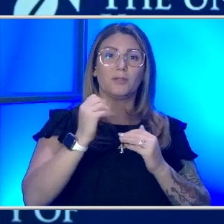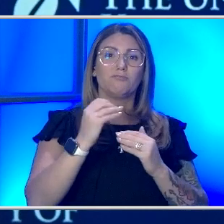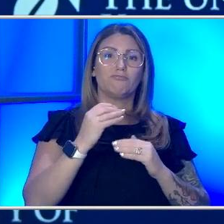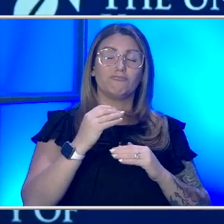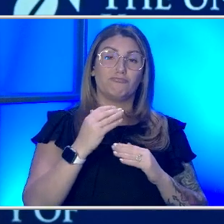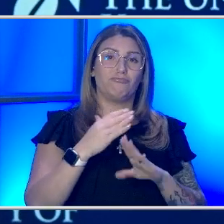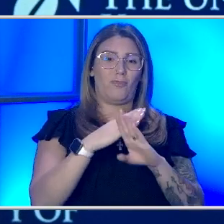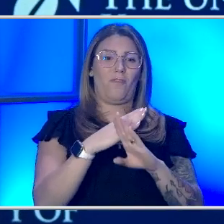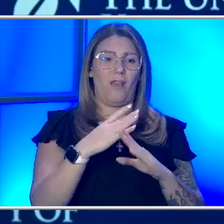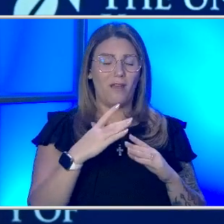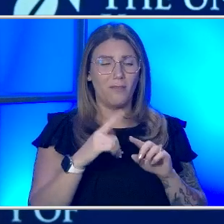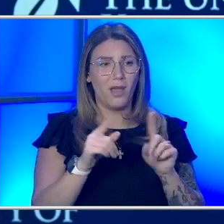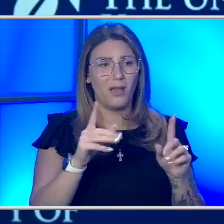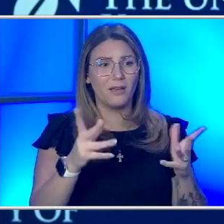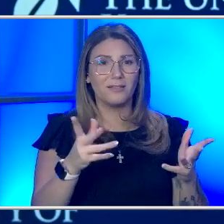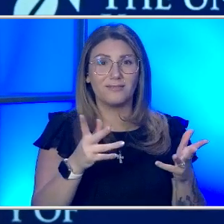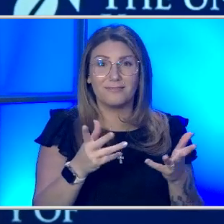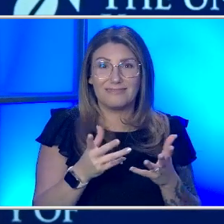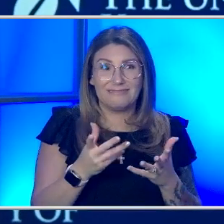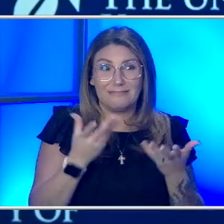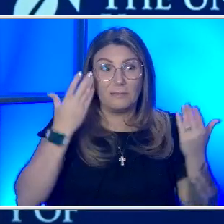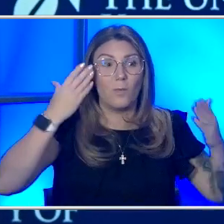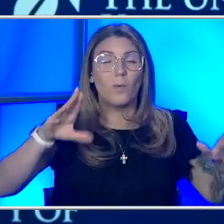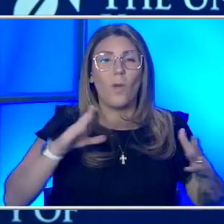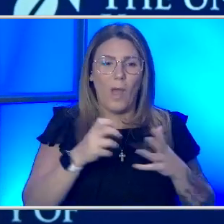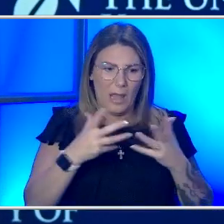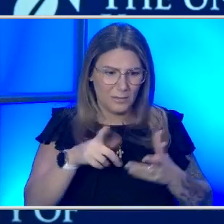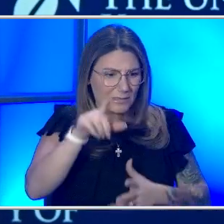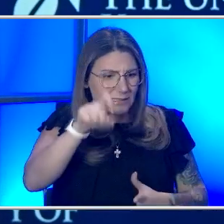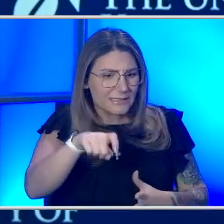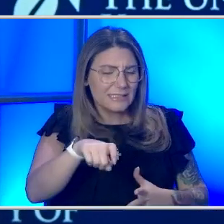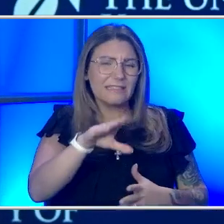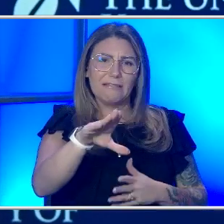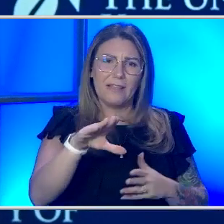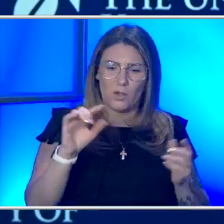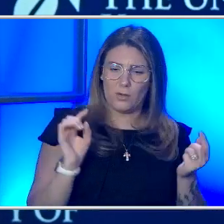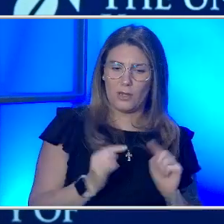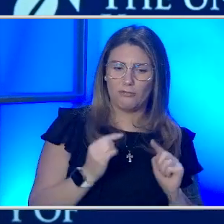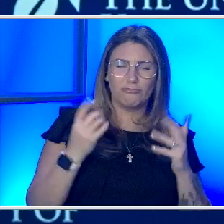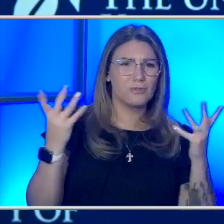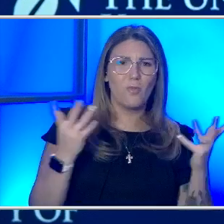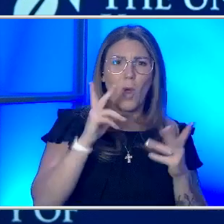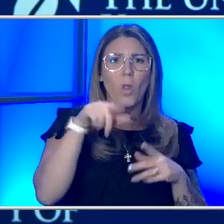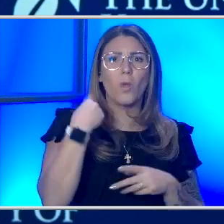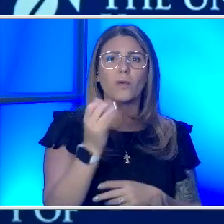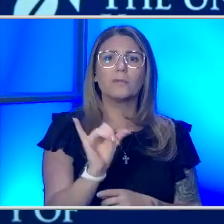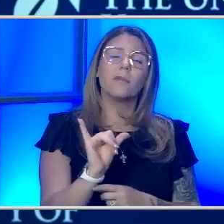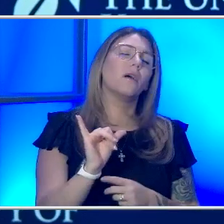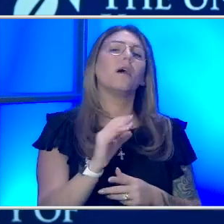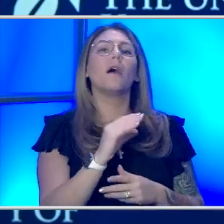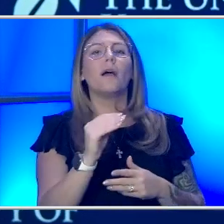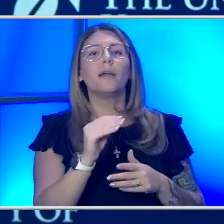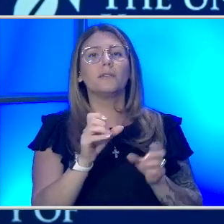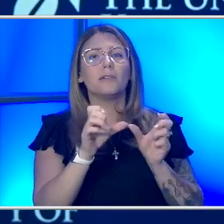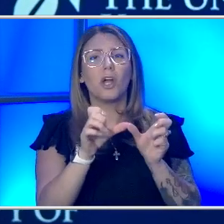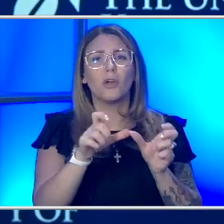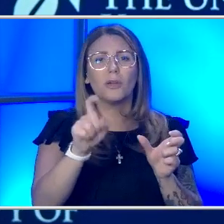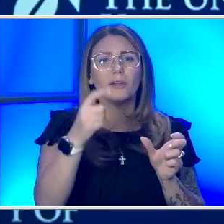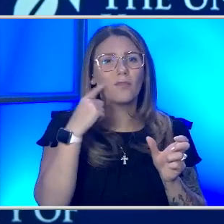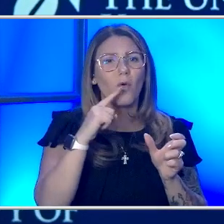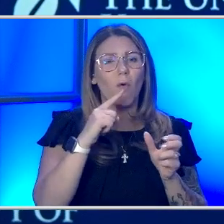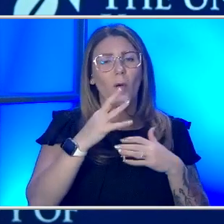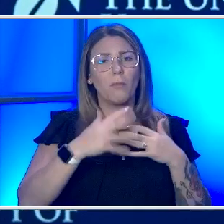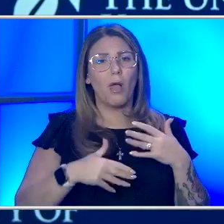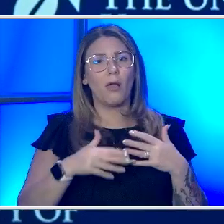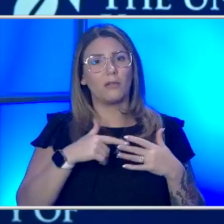much blood they need, and what their injuries are, and what their ongoing need will be for blood. So those are difficult things to predict,